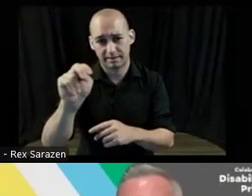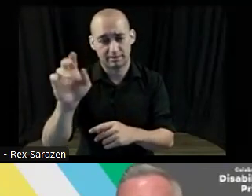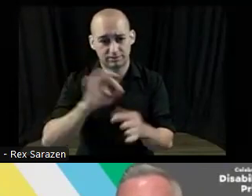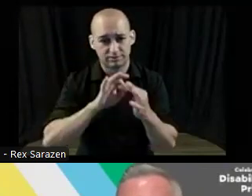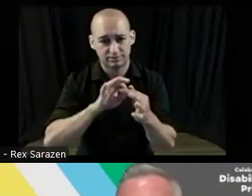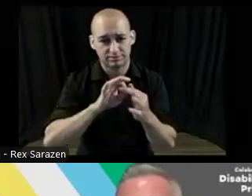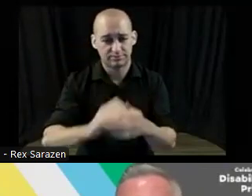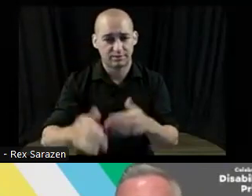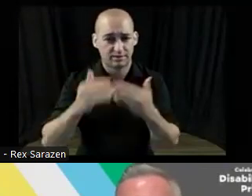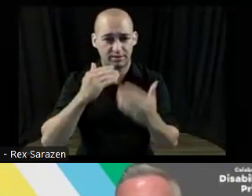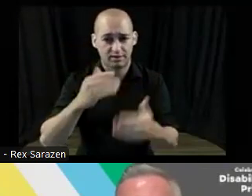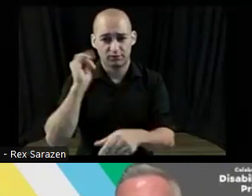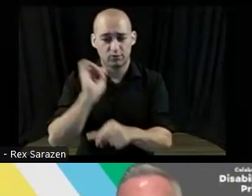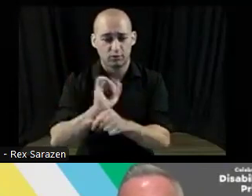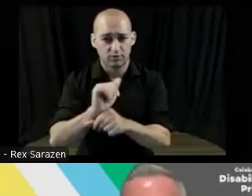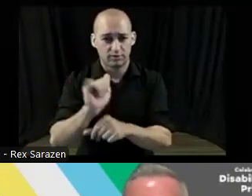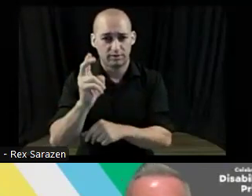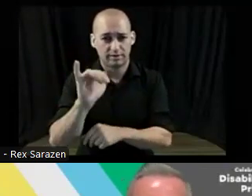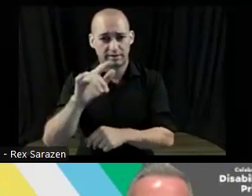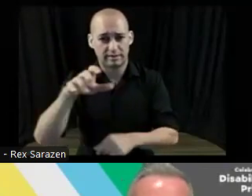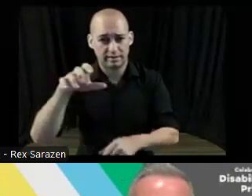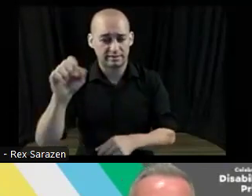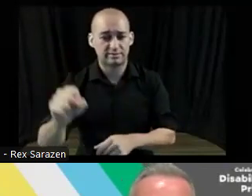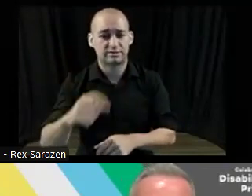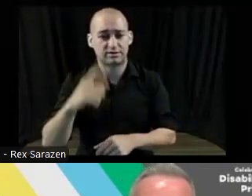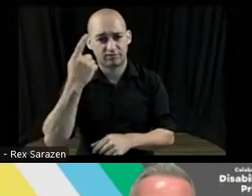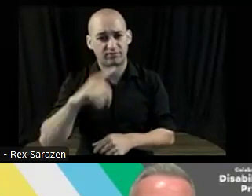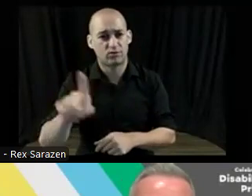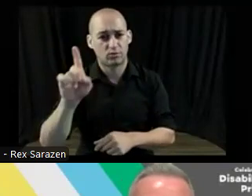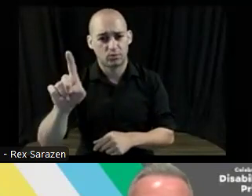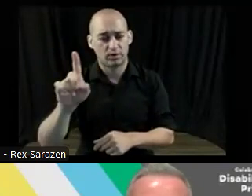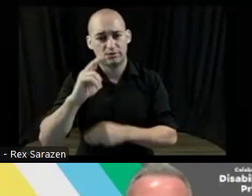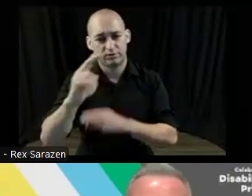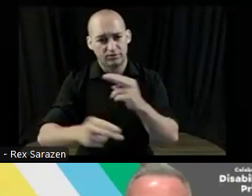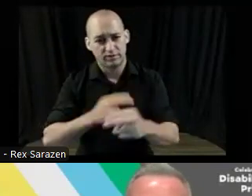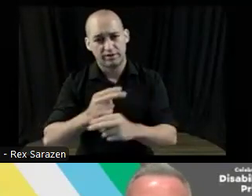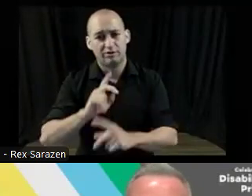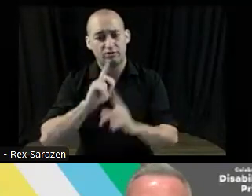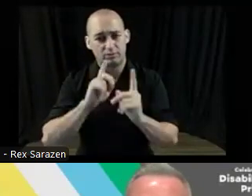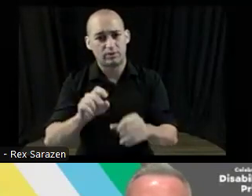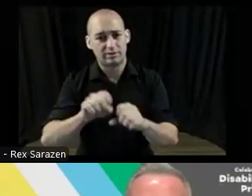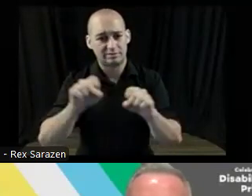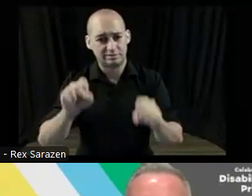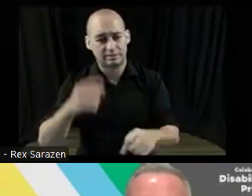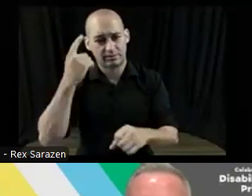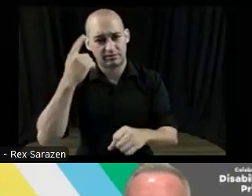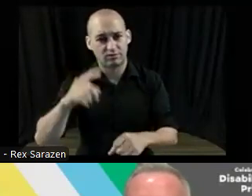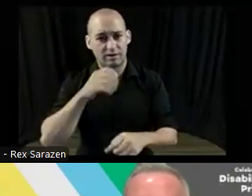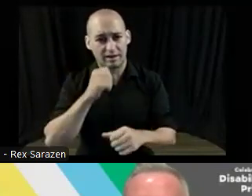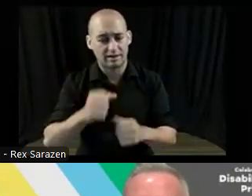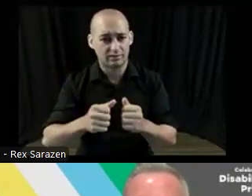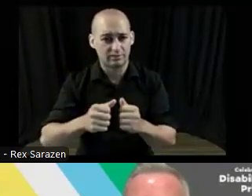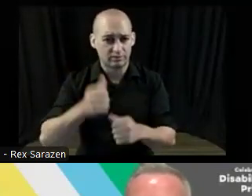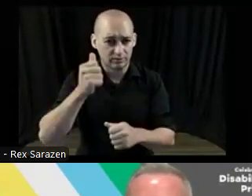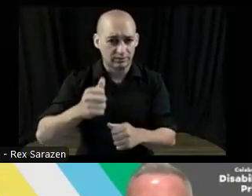the idea of a single unified reporting system for elder and dependent adult abuse and neglect